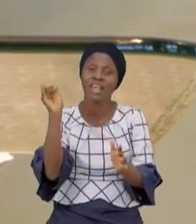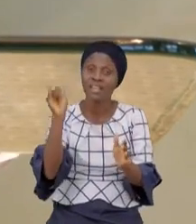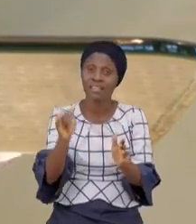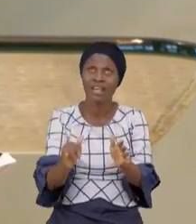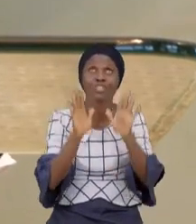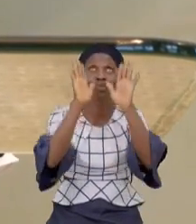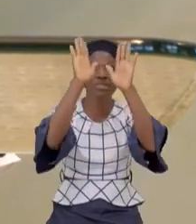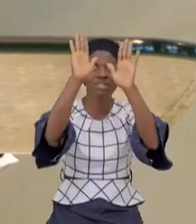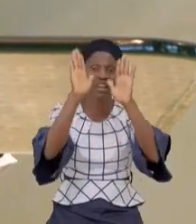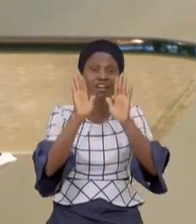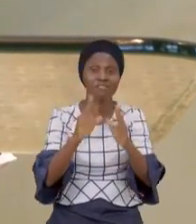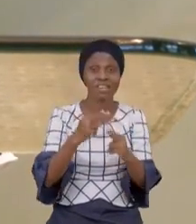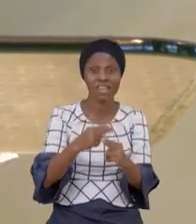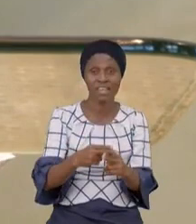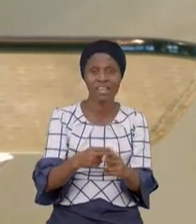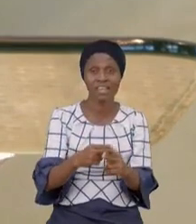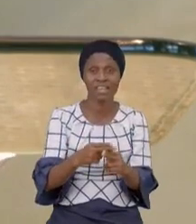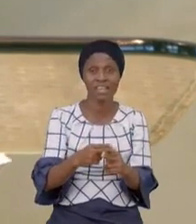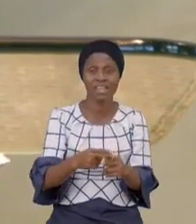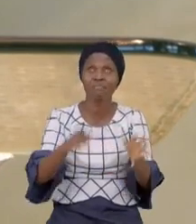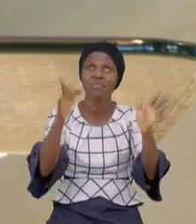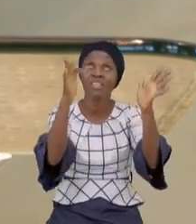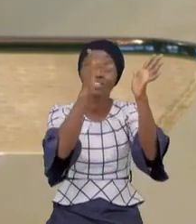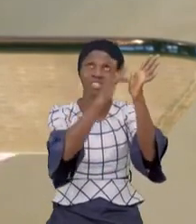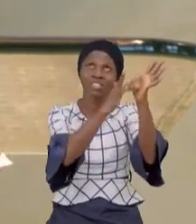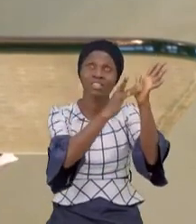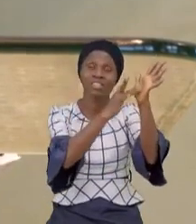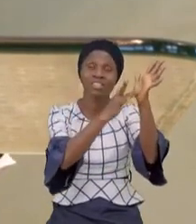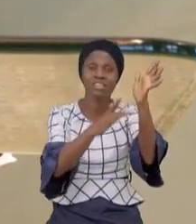Jesus. That wonderful name,